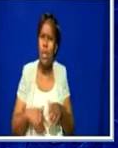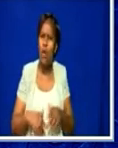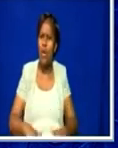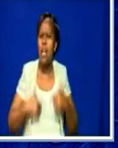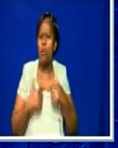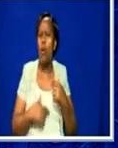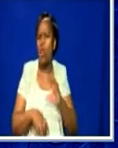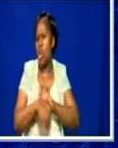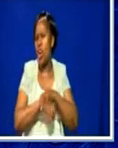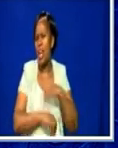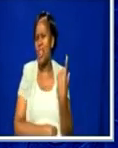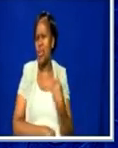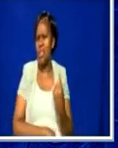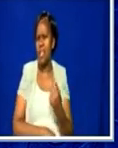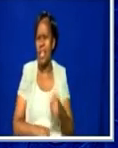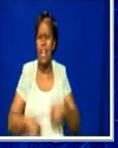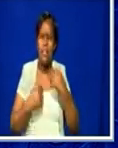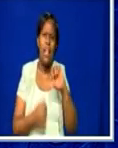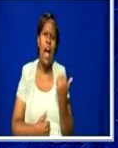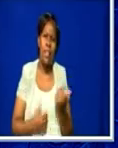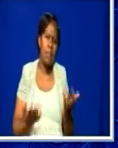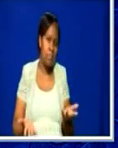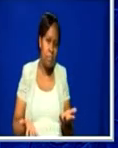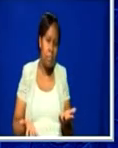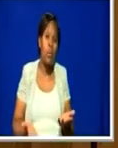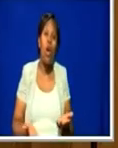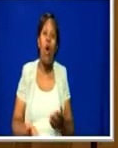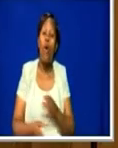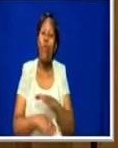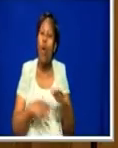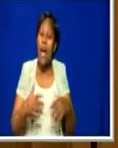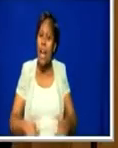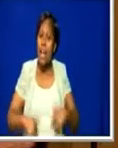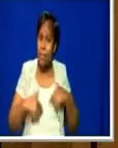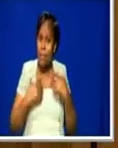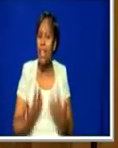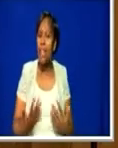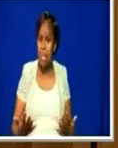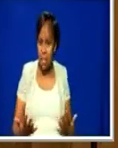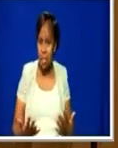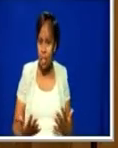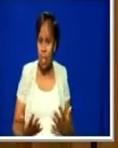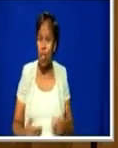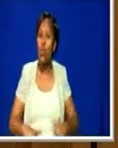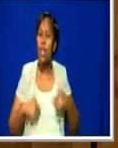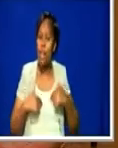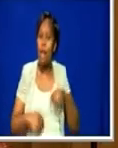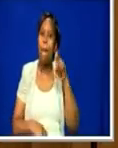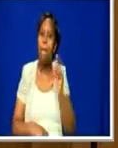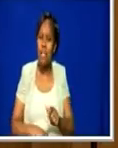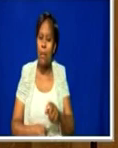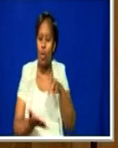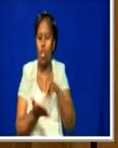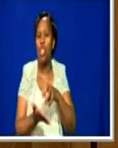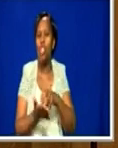others? Of course, for any organism, any living thing to survive, there has to be some conditions